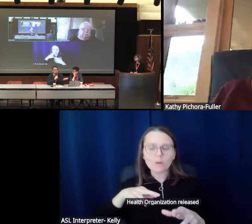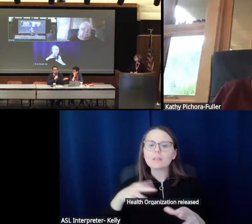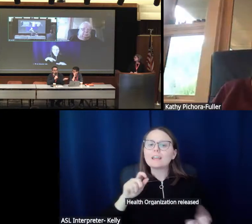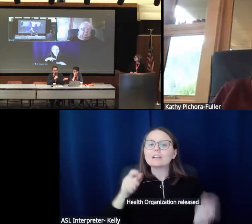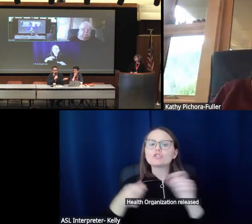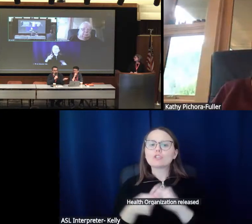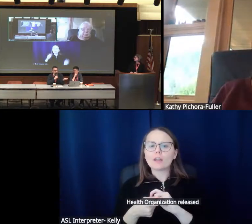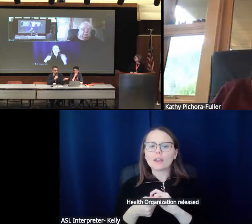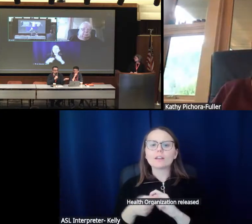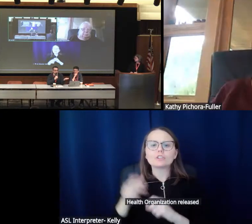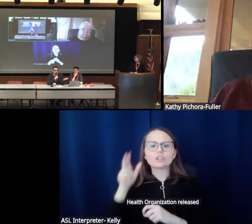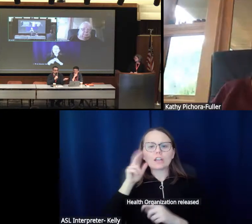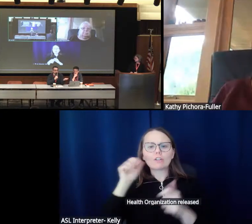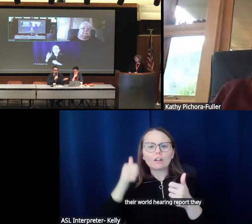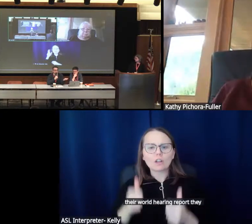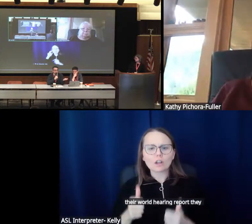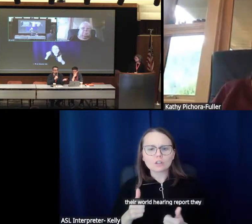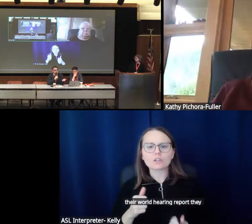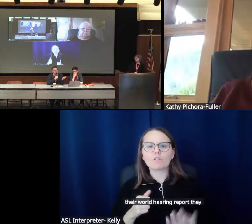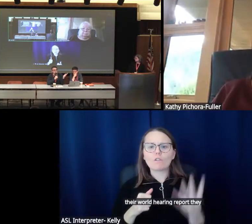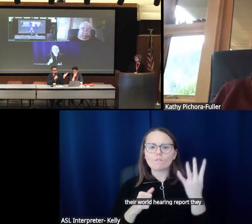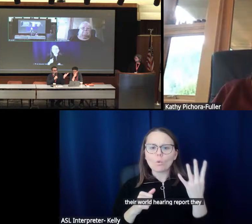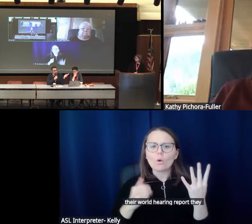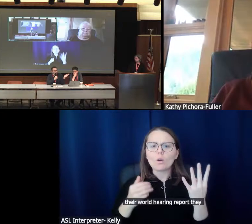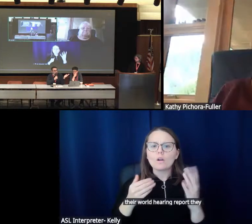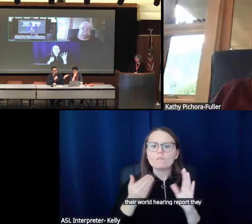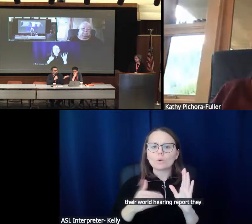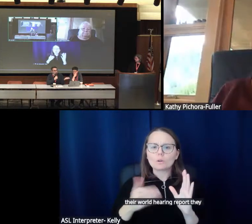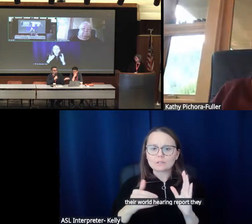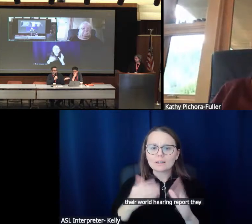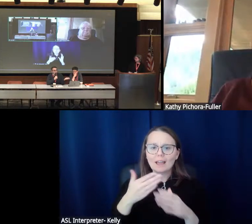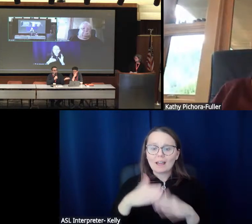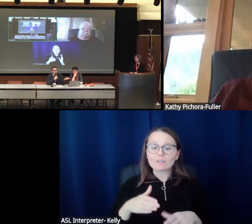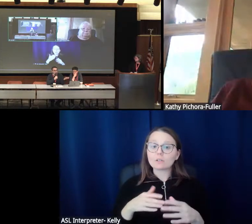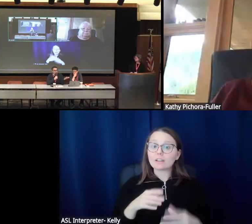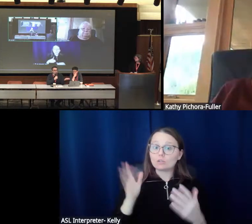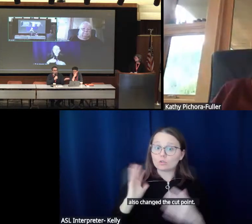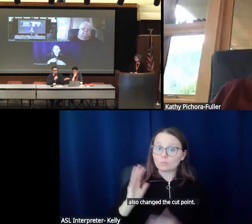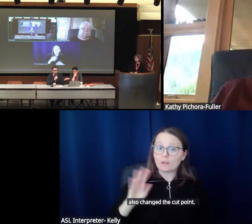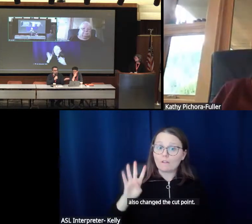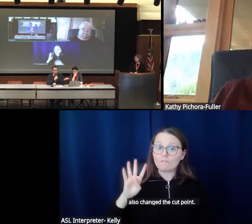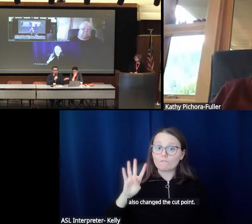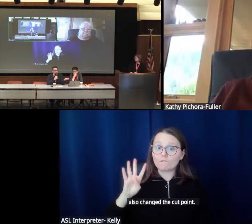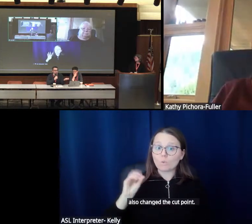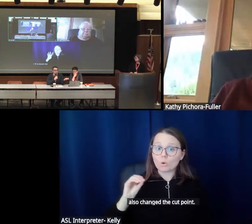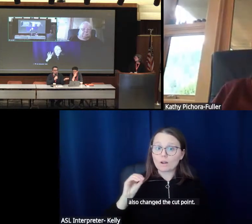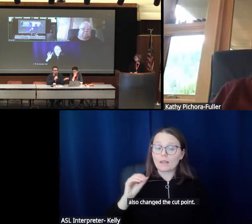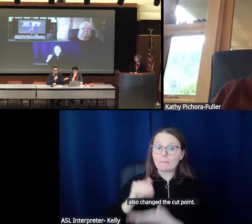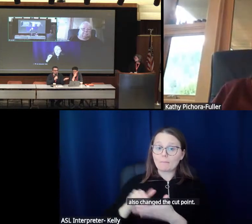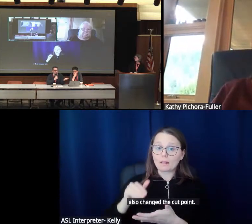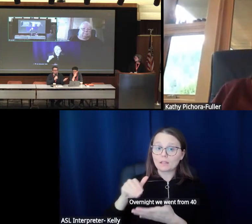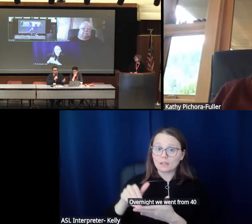hearing loss on a 4-frequency pure tone average. Overnight, we went from 40 million to 83 million Americans having